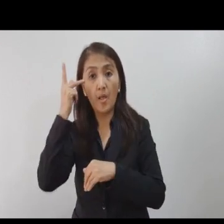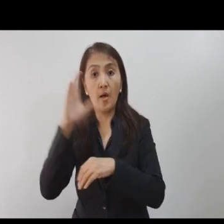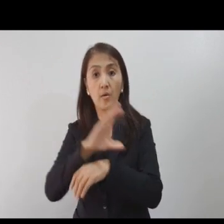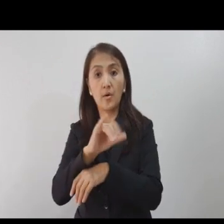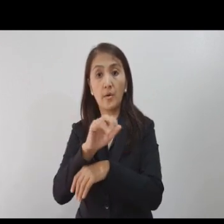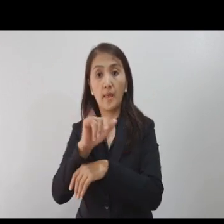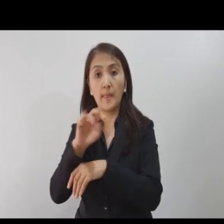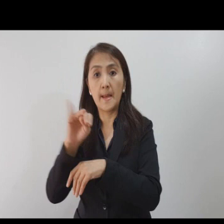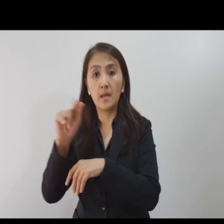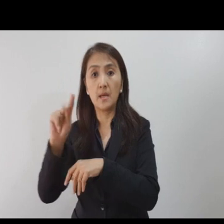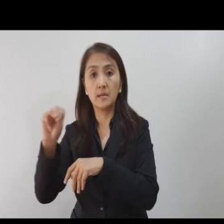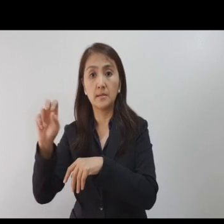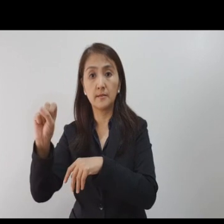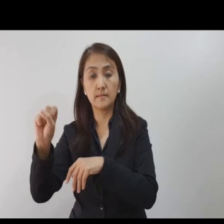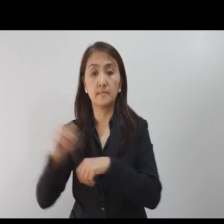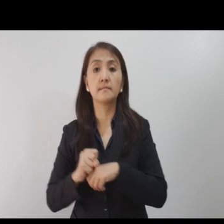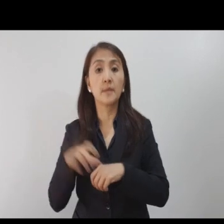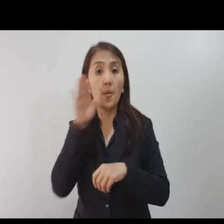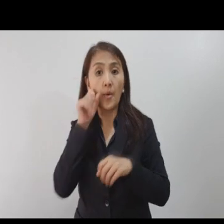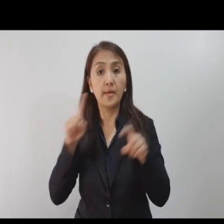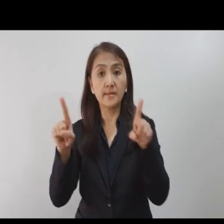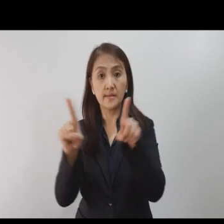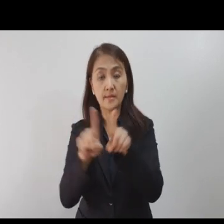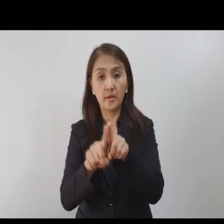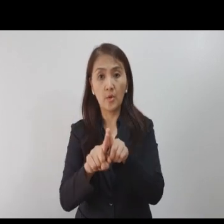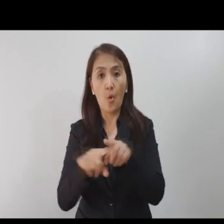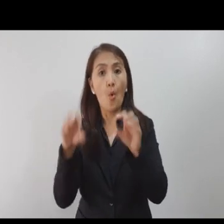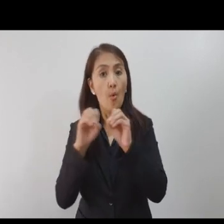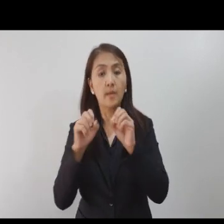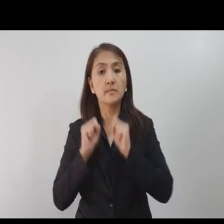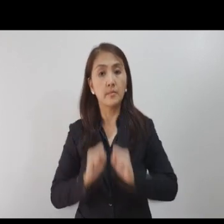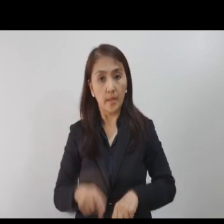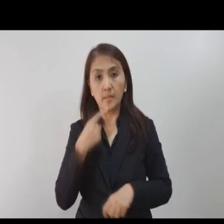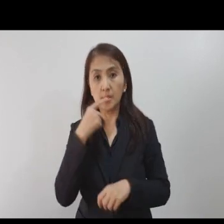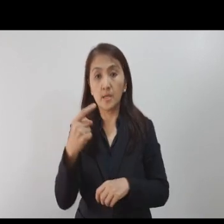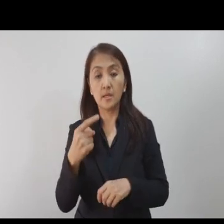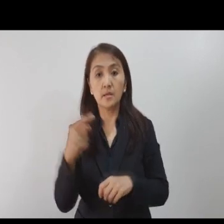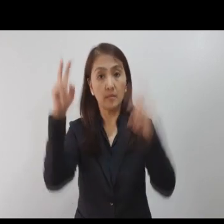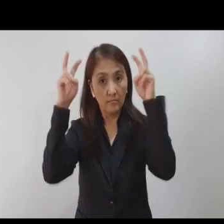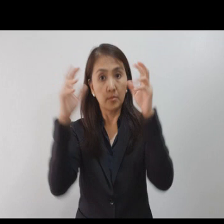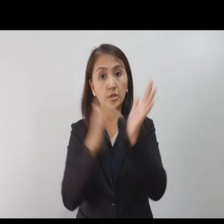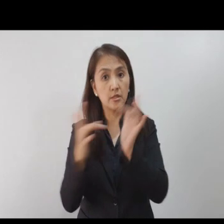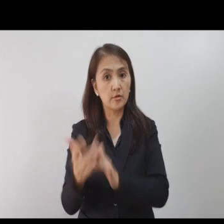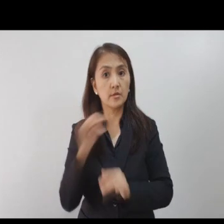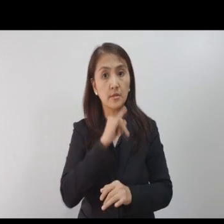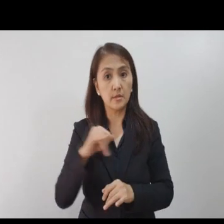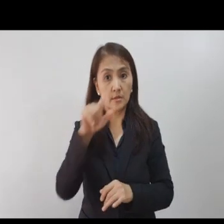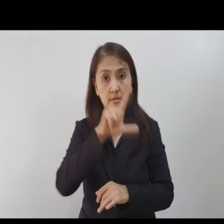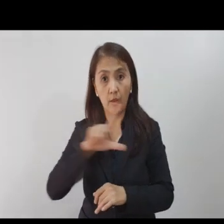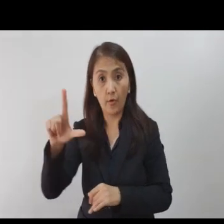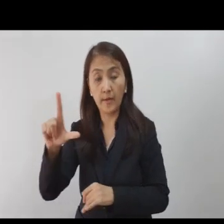of Paul to the Corinthians. Brothers and sisters, no one can say Jesus is